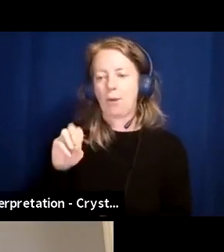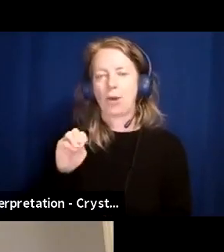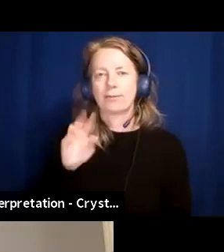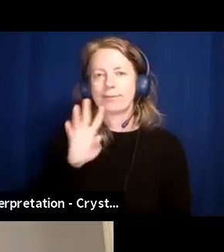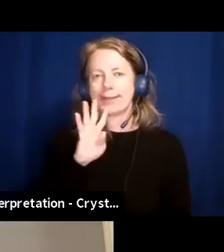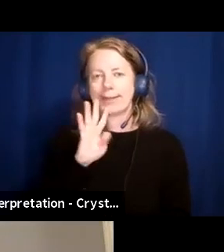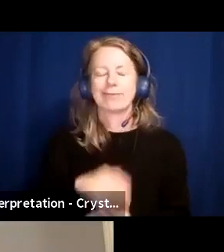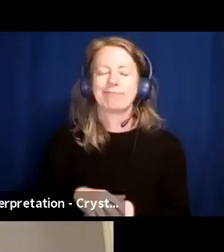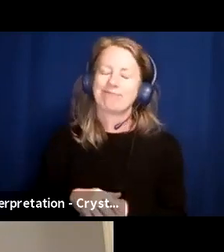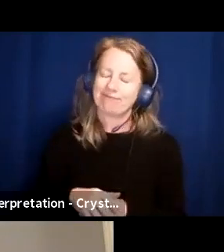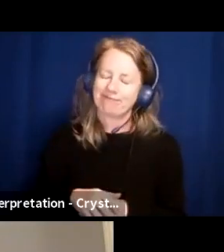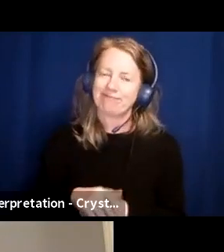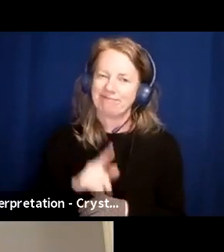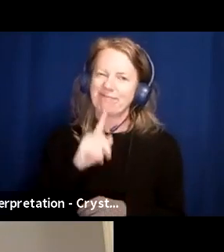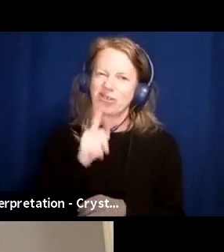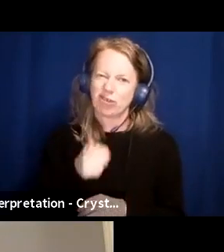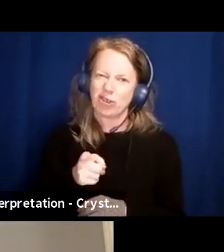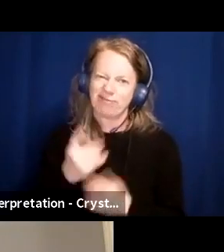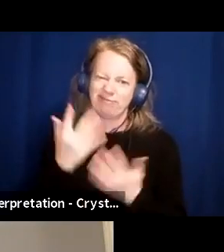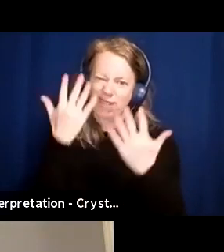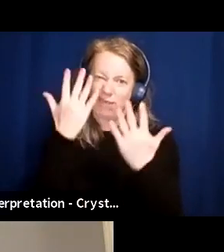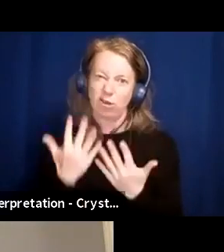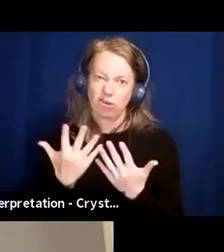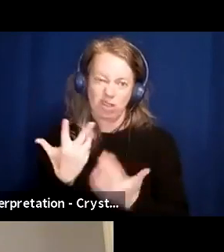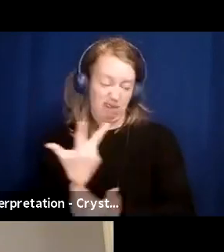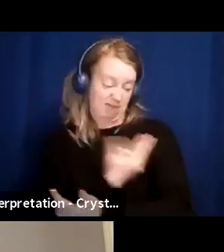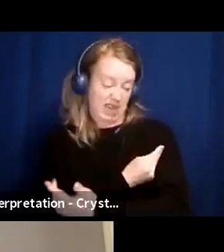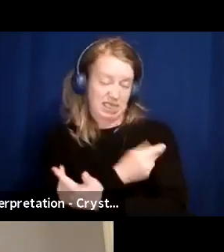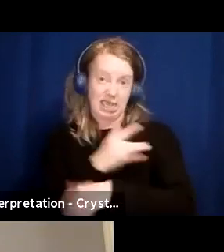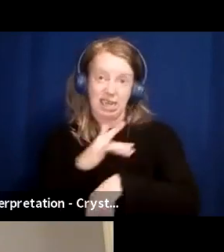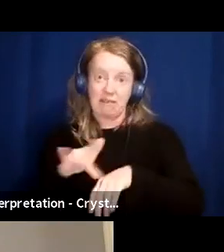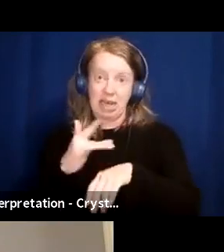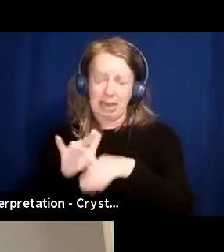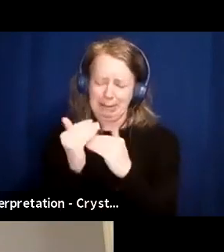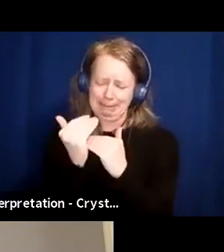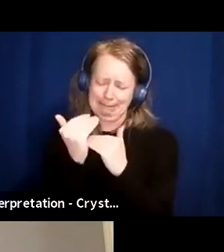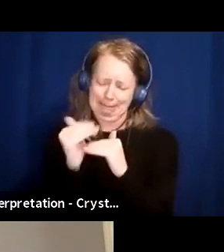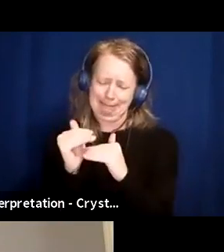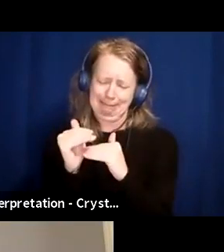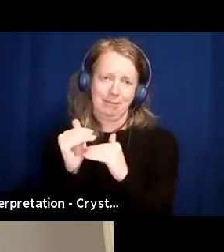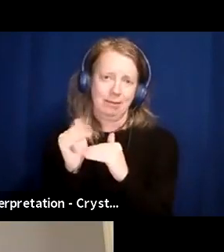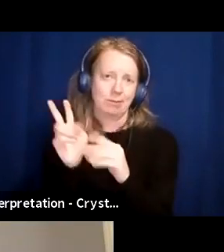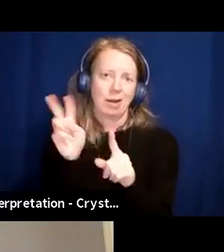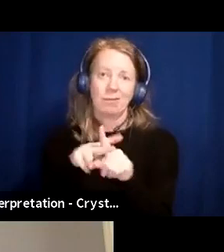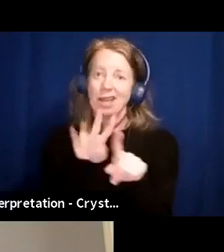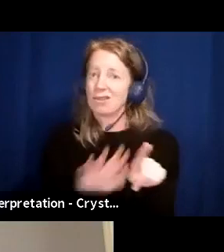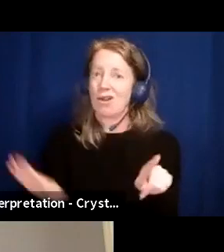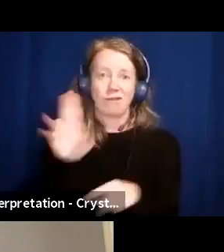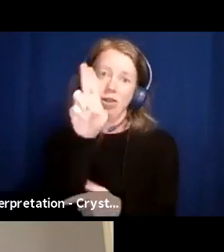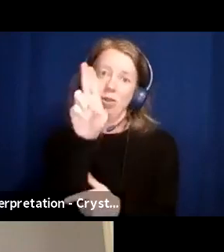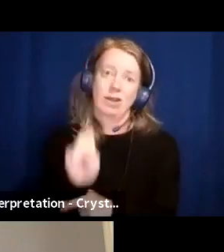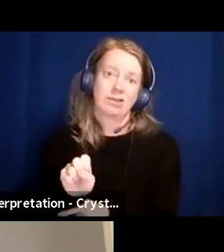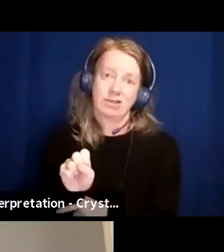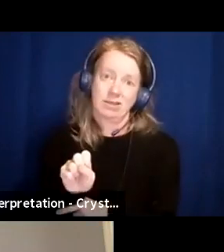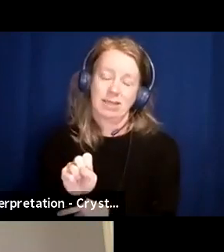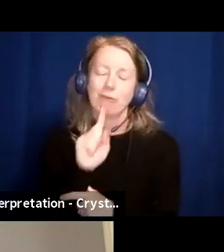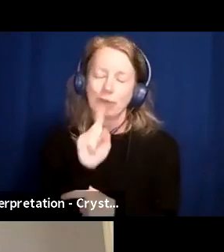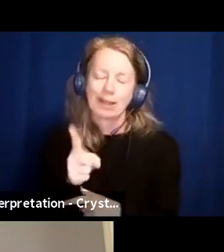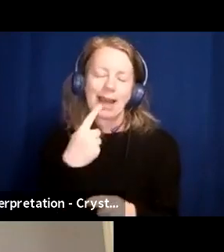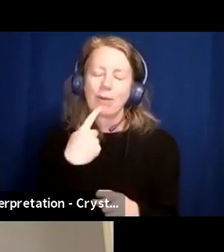we have limited supply of vaccine in the whole country. I will venture to say in the whole